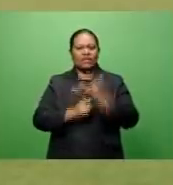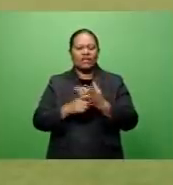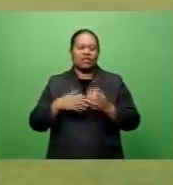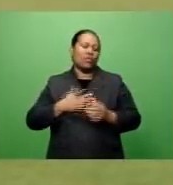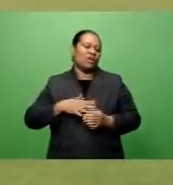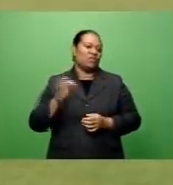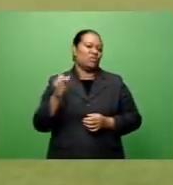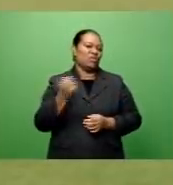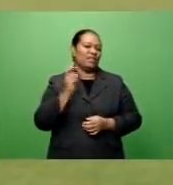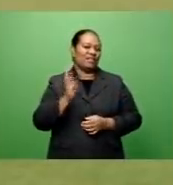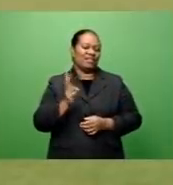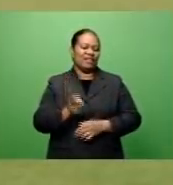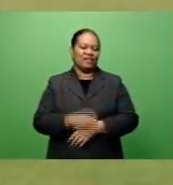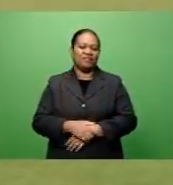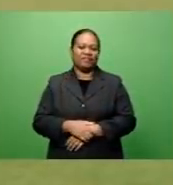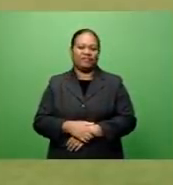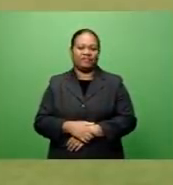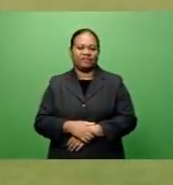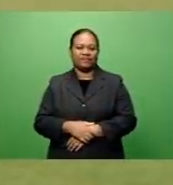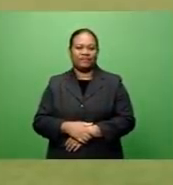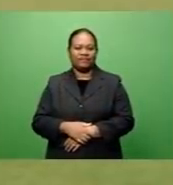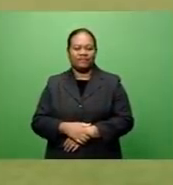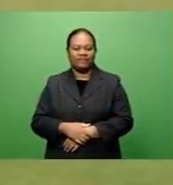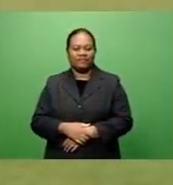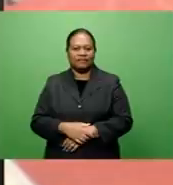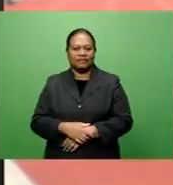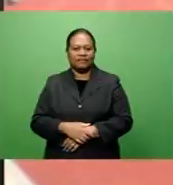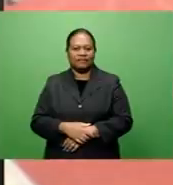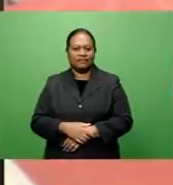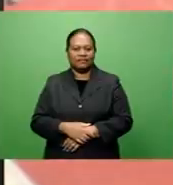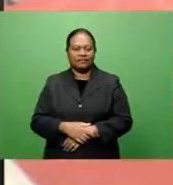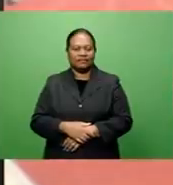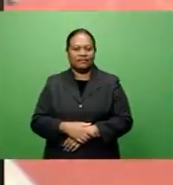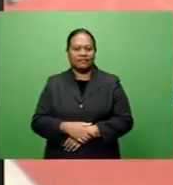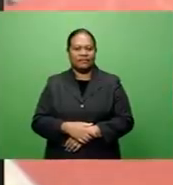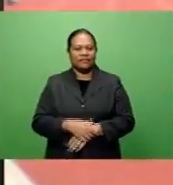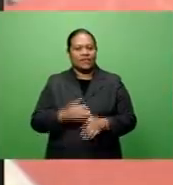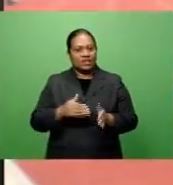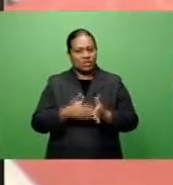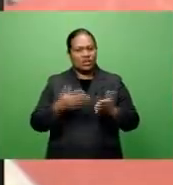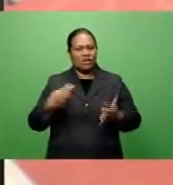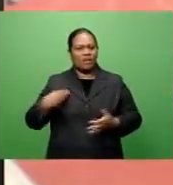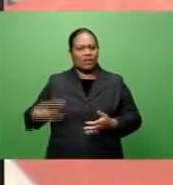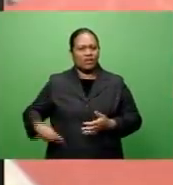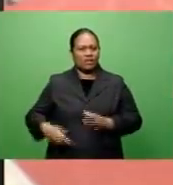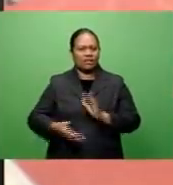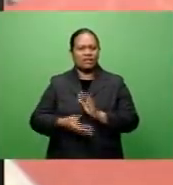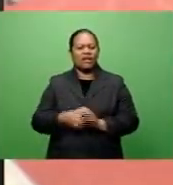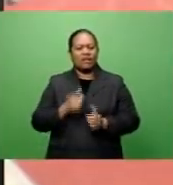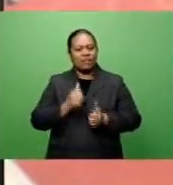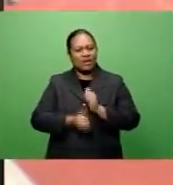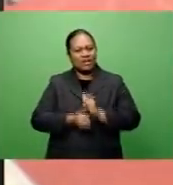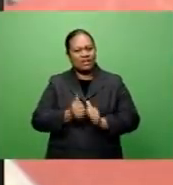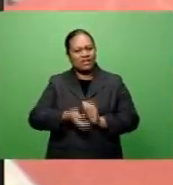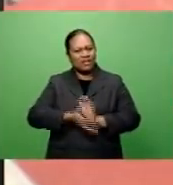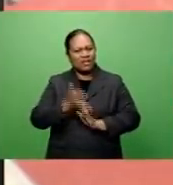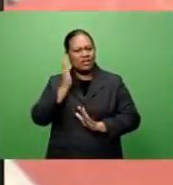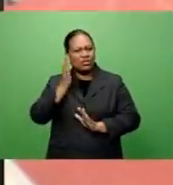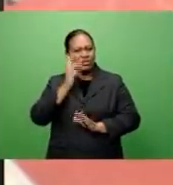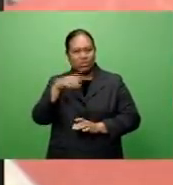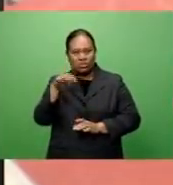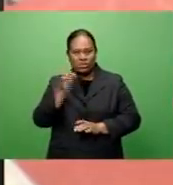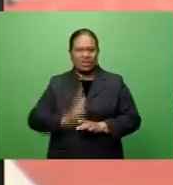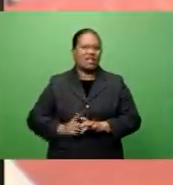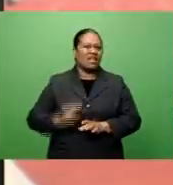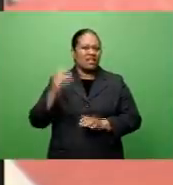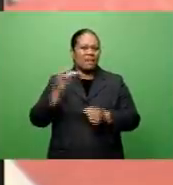winning ways. Caroline Itavi, FBC Sports. Meanwhile, the Morris Brothers High School inter-house was cut short this